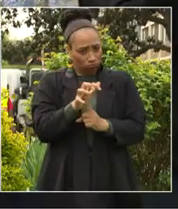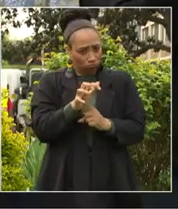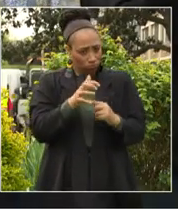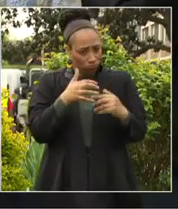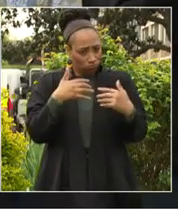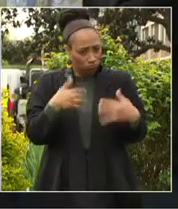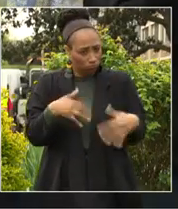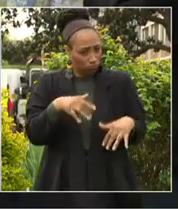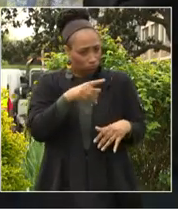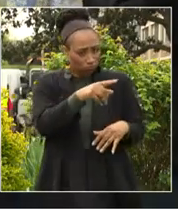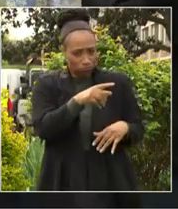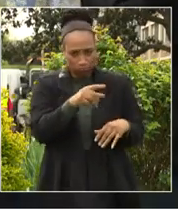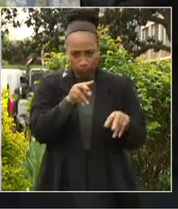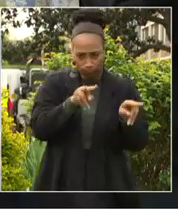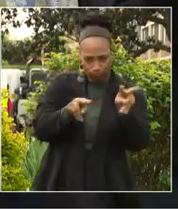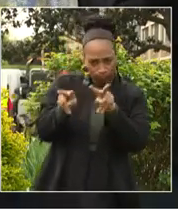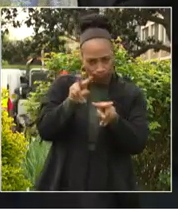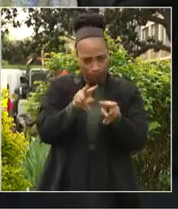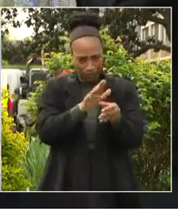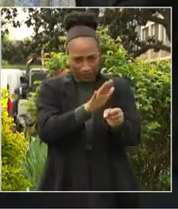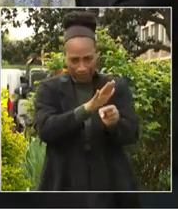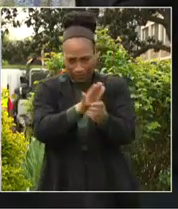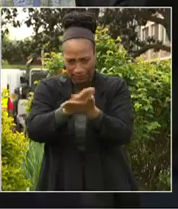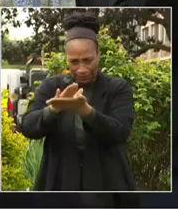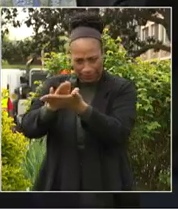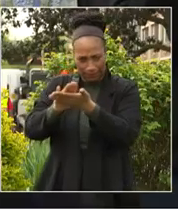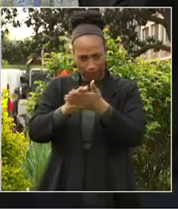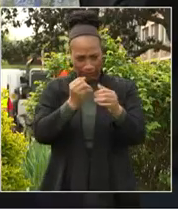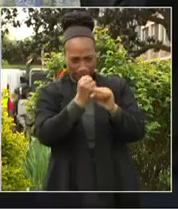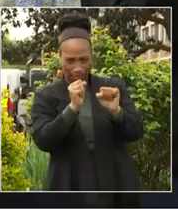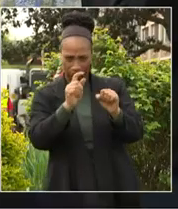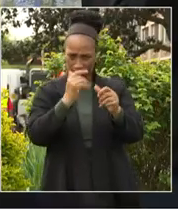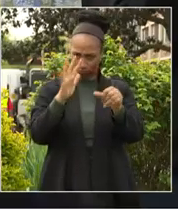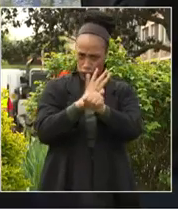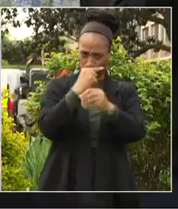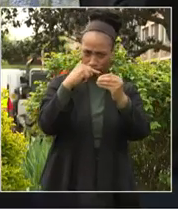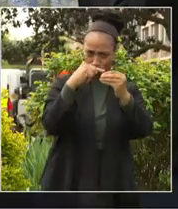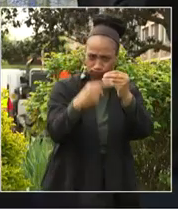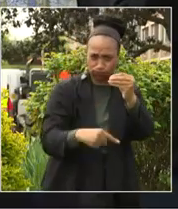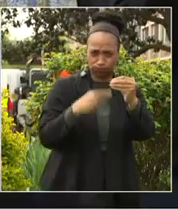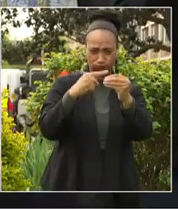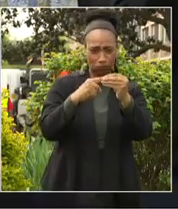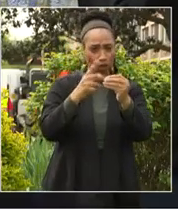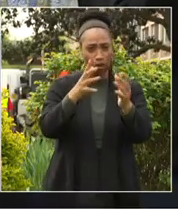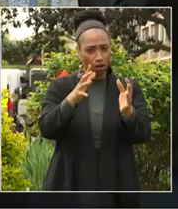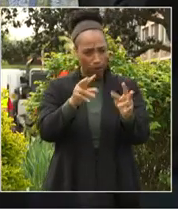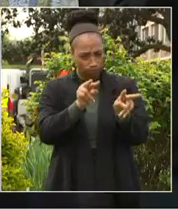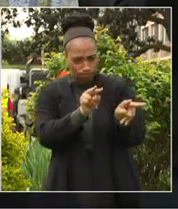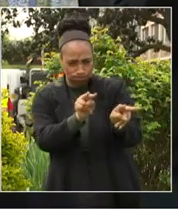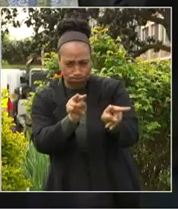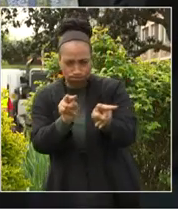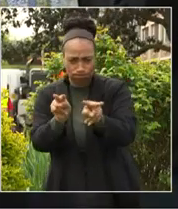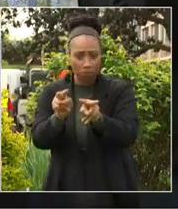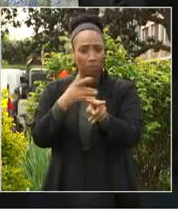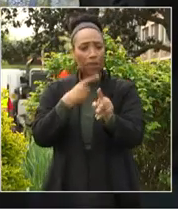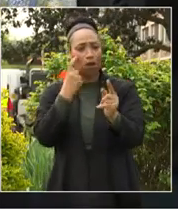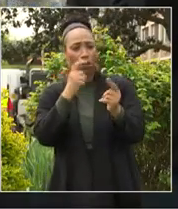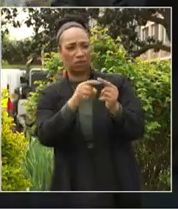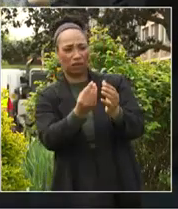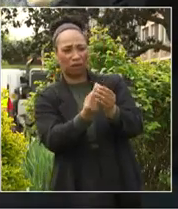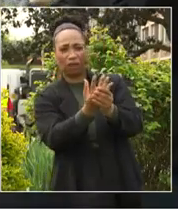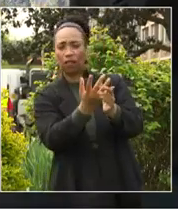the spring, they launched community cleans in neighborhoods that need extra attention. Whether it's an